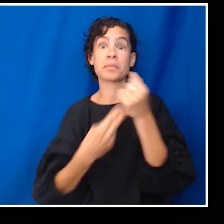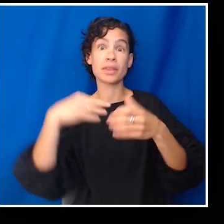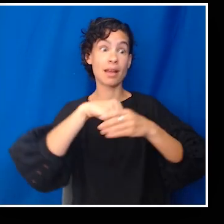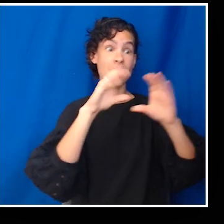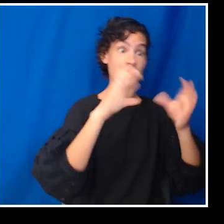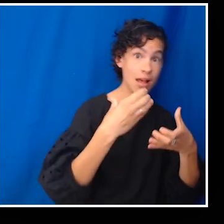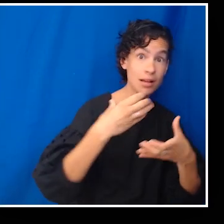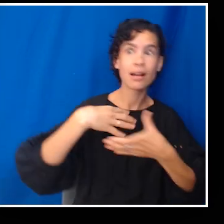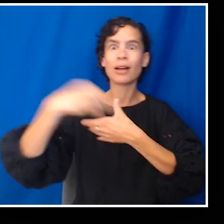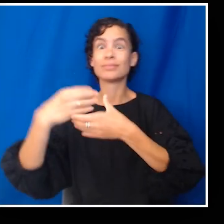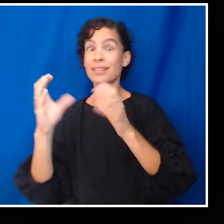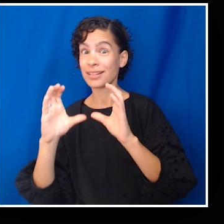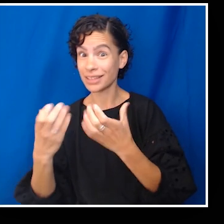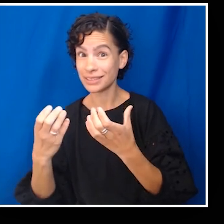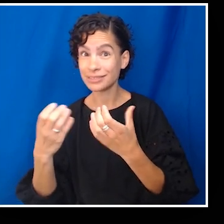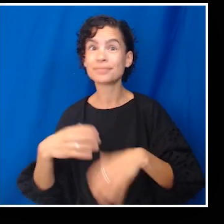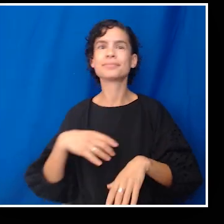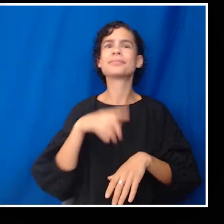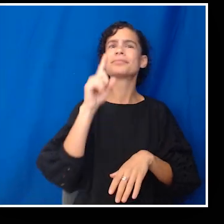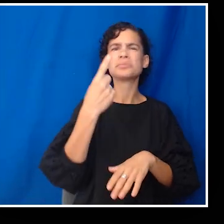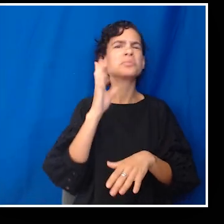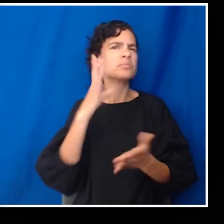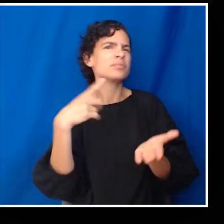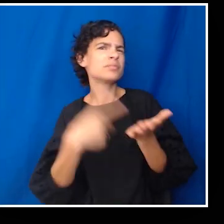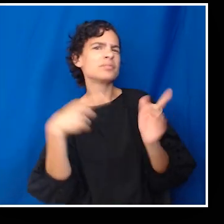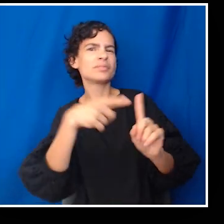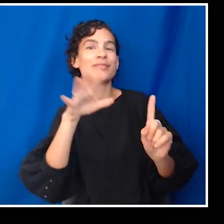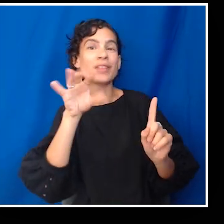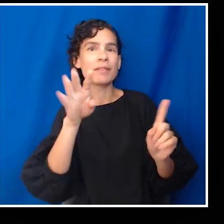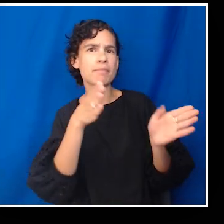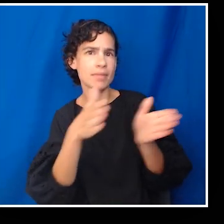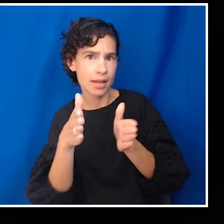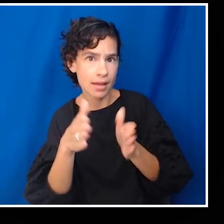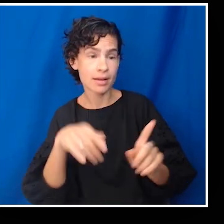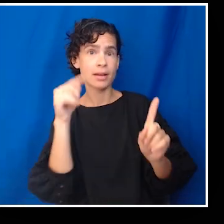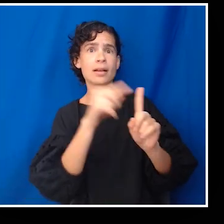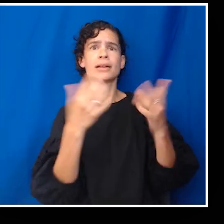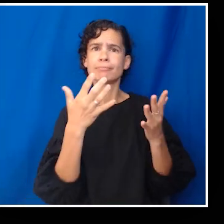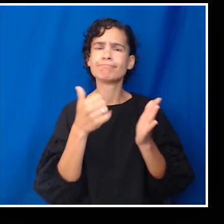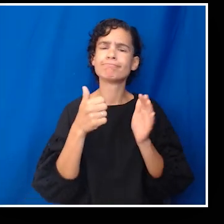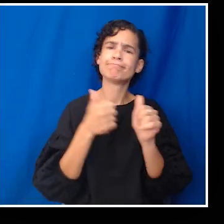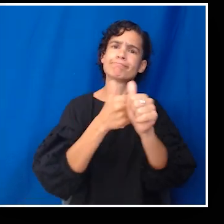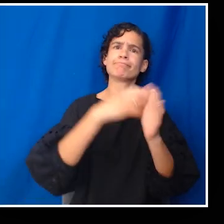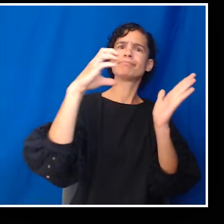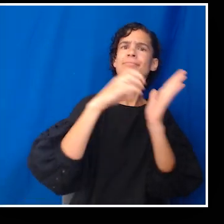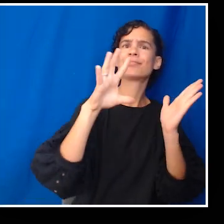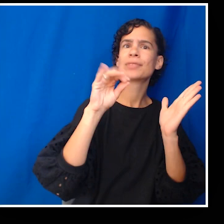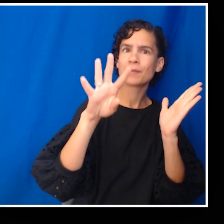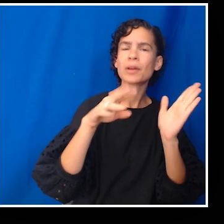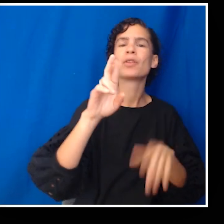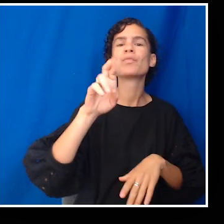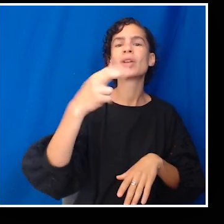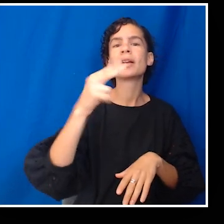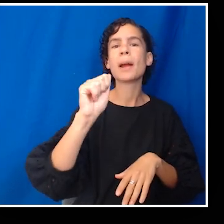both inside and outside the classroom. First, let's talk about 504 plans. 504 plans are based on Section 504